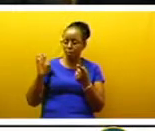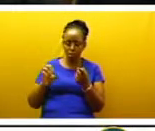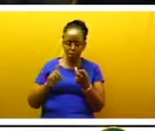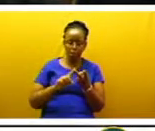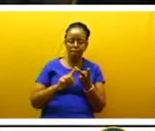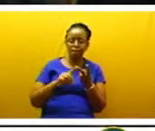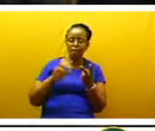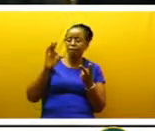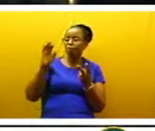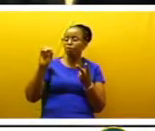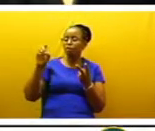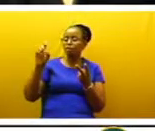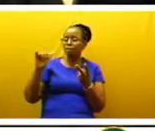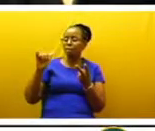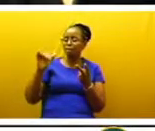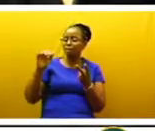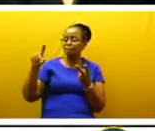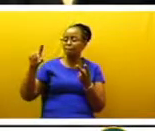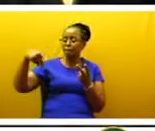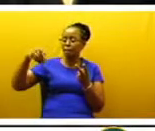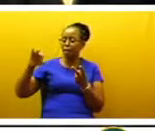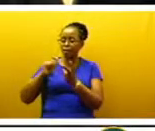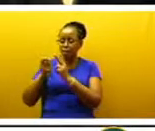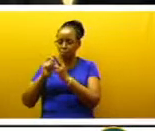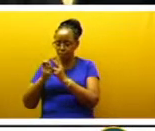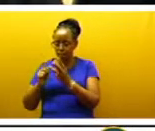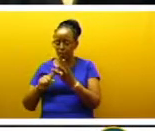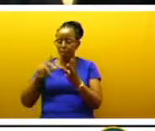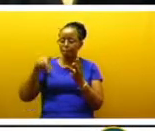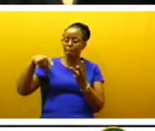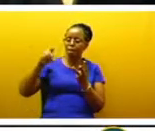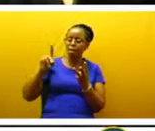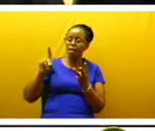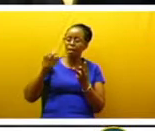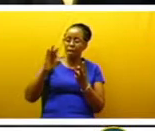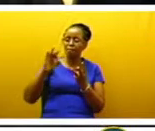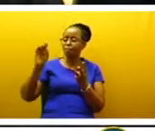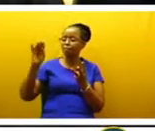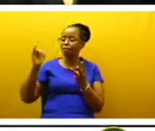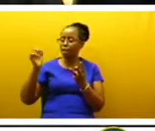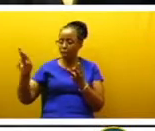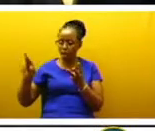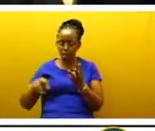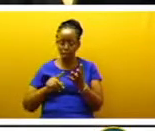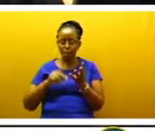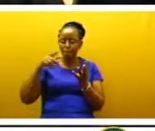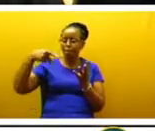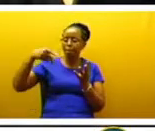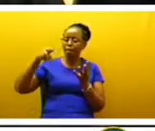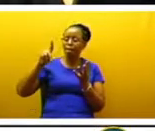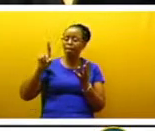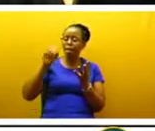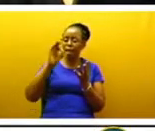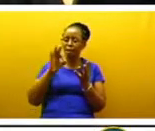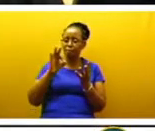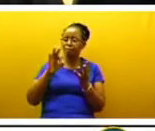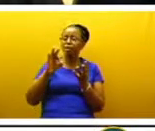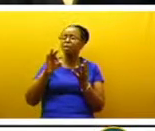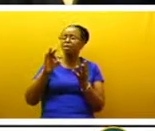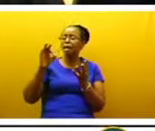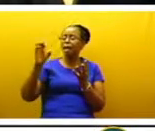PDF Editor, PDF Filler by AirSlate, PDF Element, Small